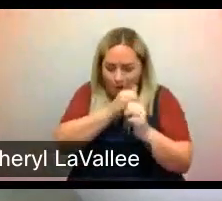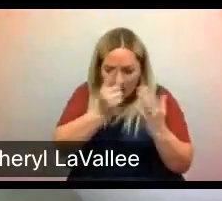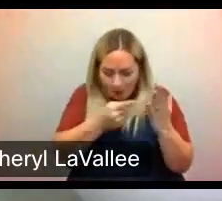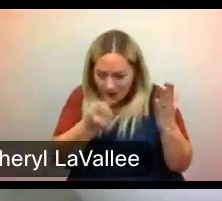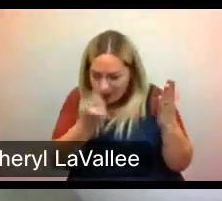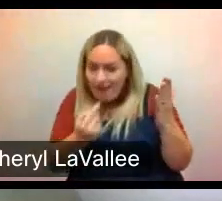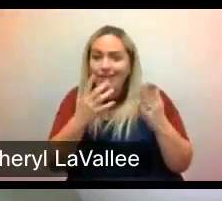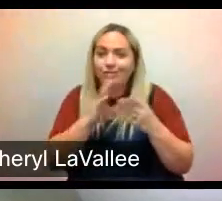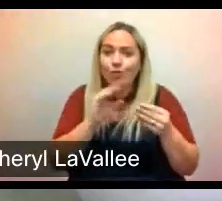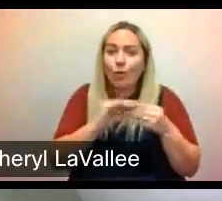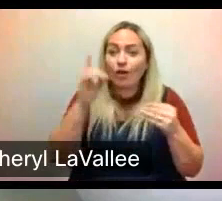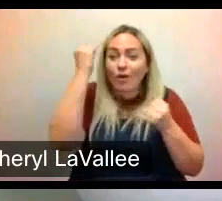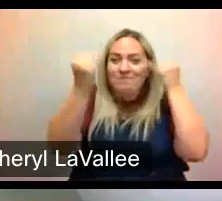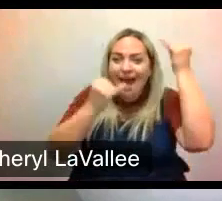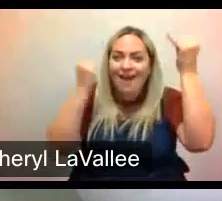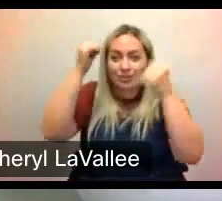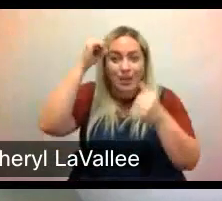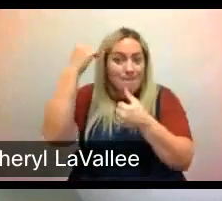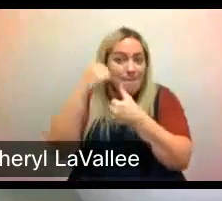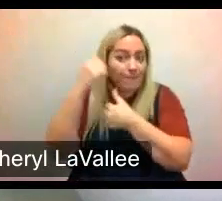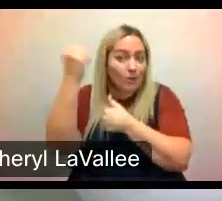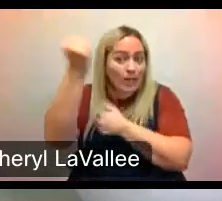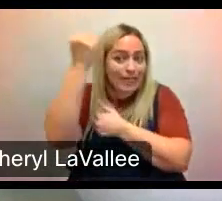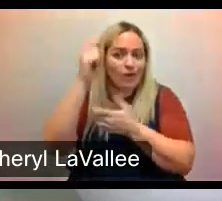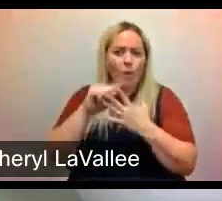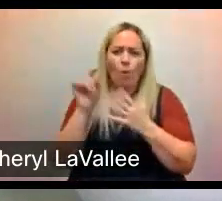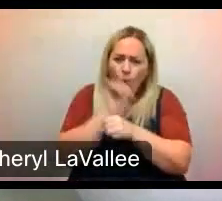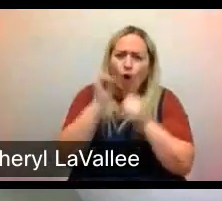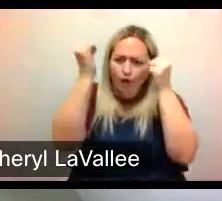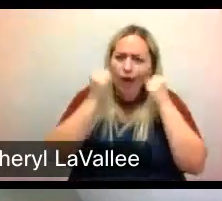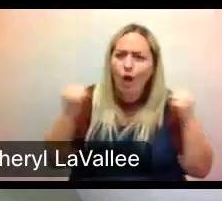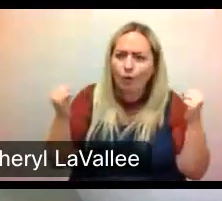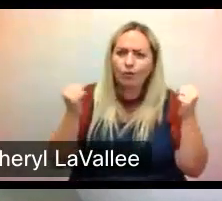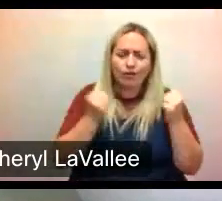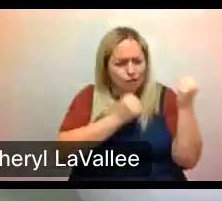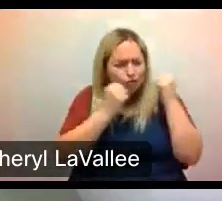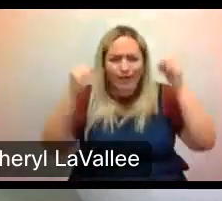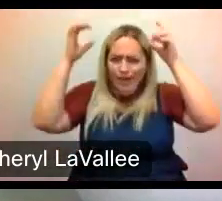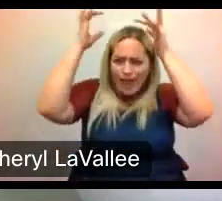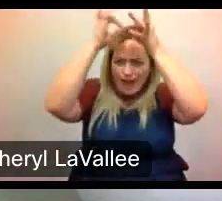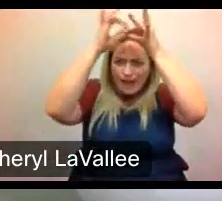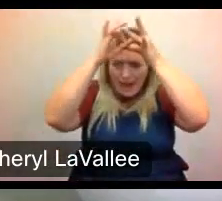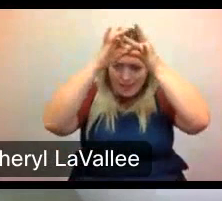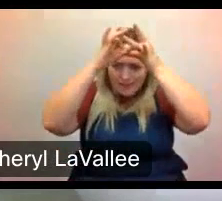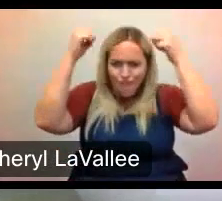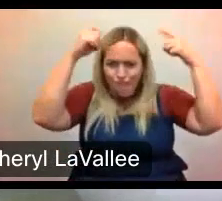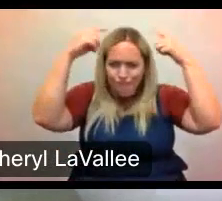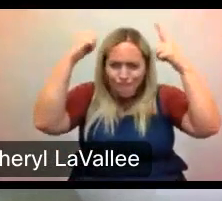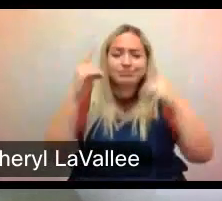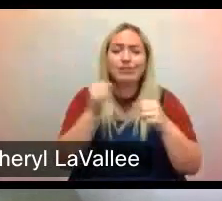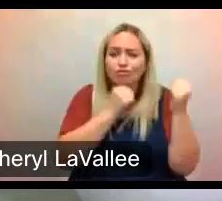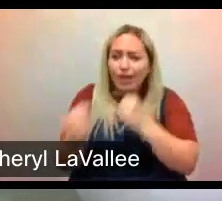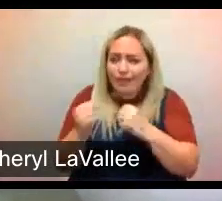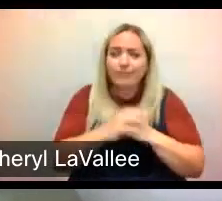This gives your imagination and memory a thorough workout and strengthens networks in various other parts of your brain too.